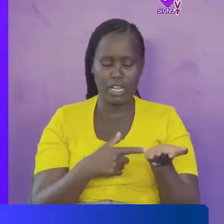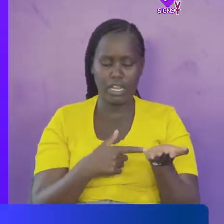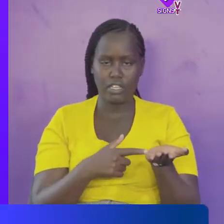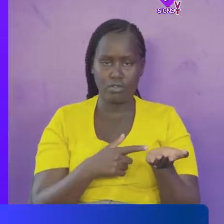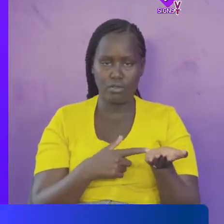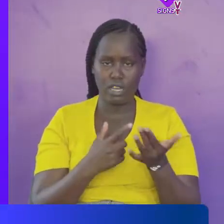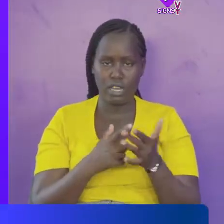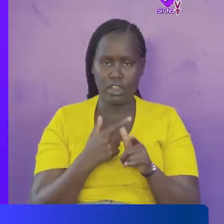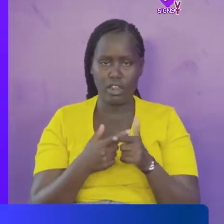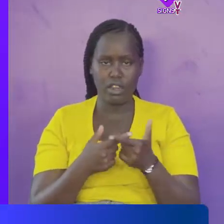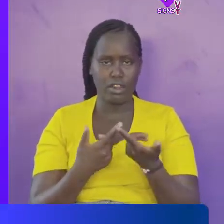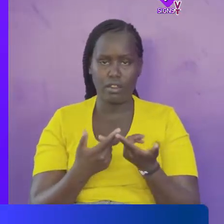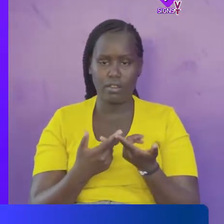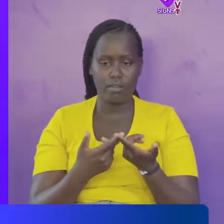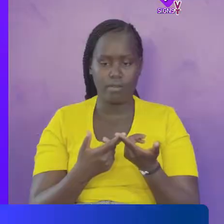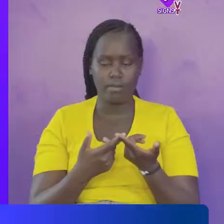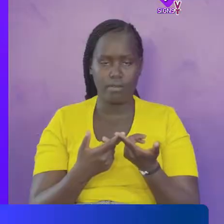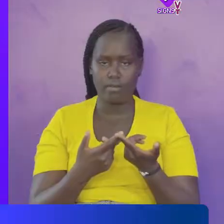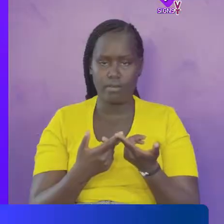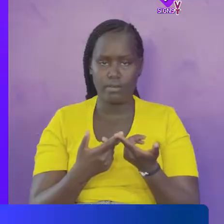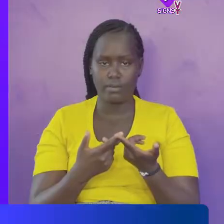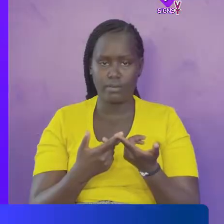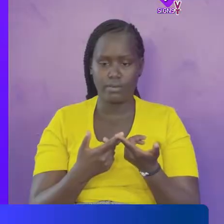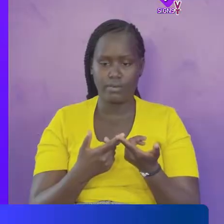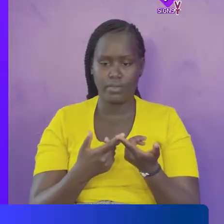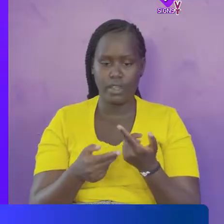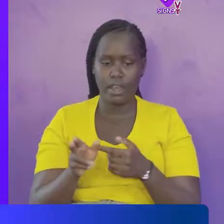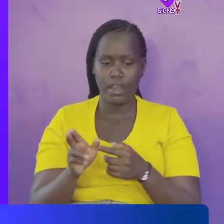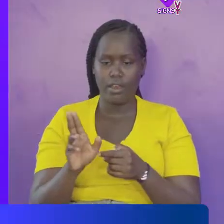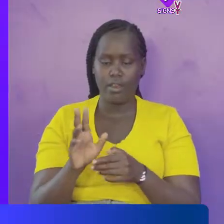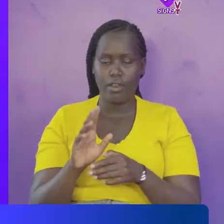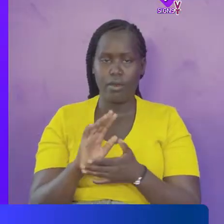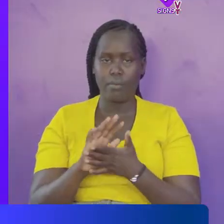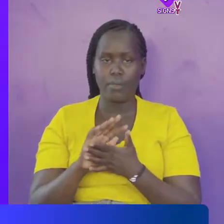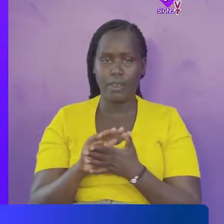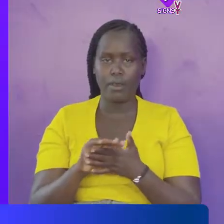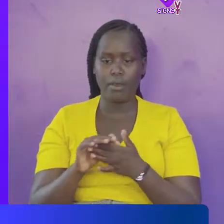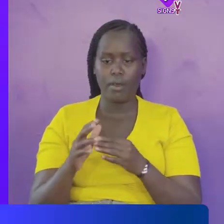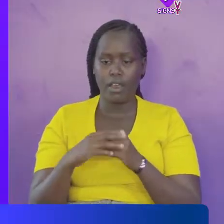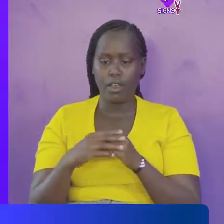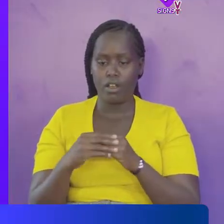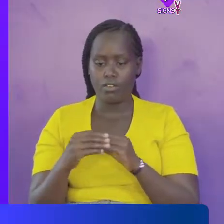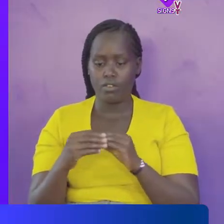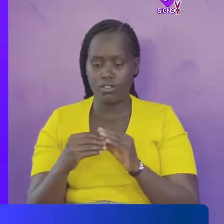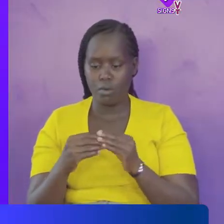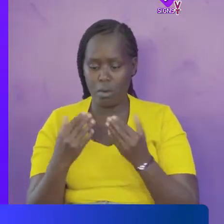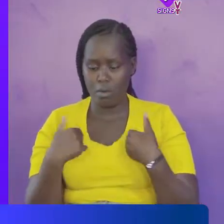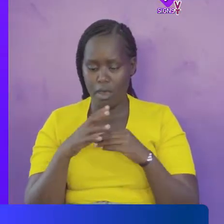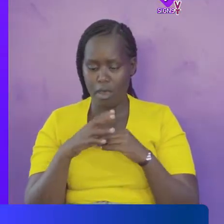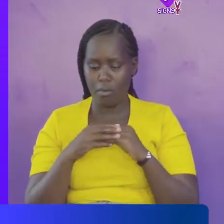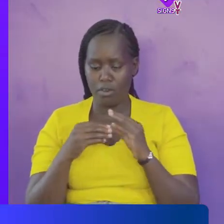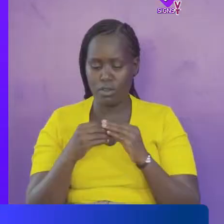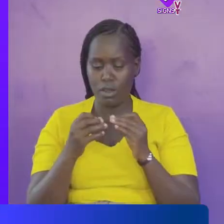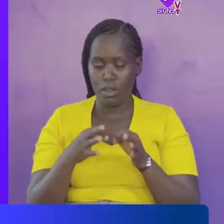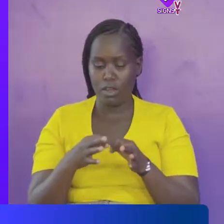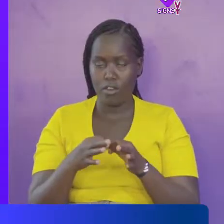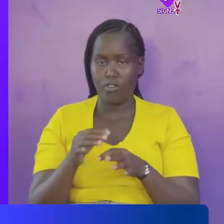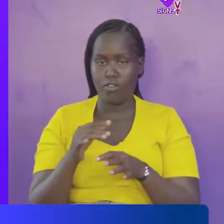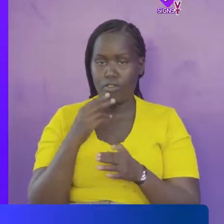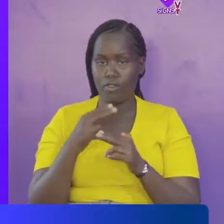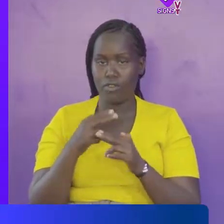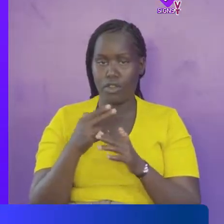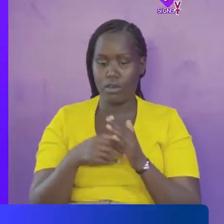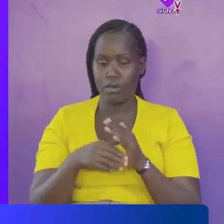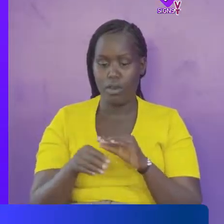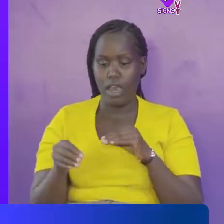know, Mupofu. Right. Yeah? To me, I'll be more comfortable. If you are calling me Kilema, call me